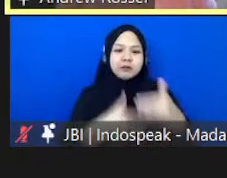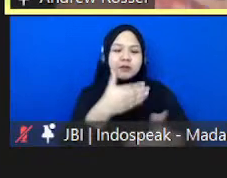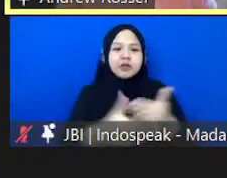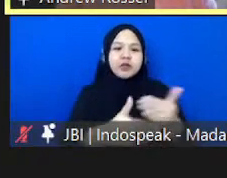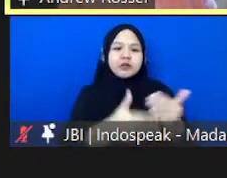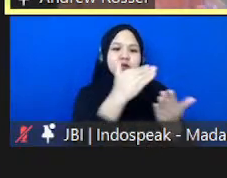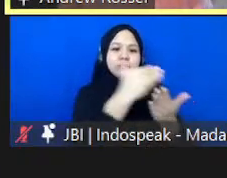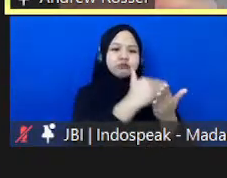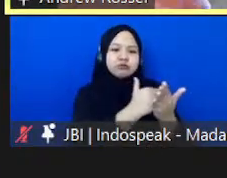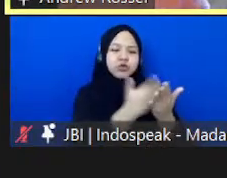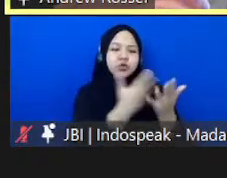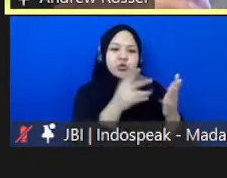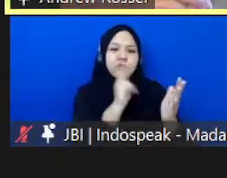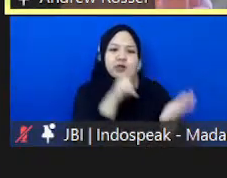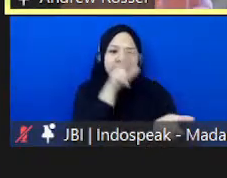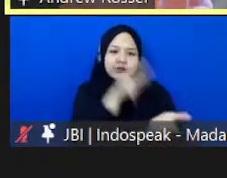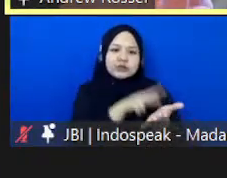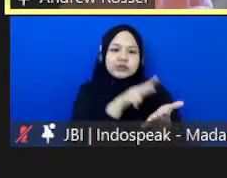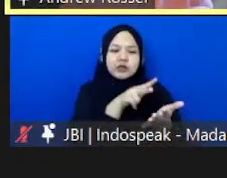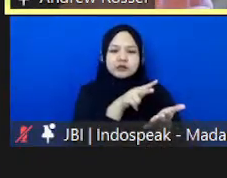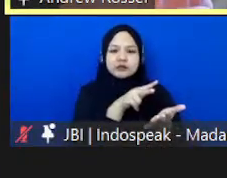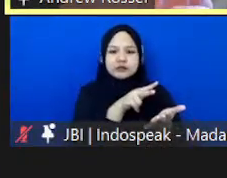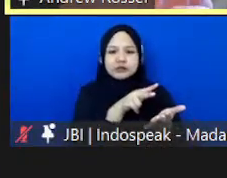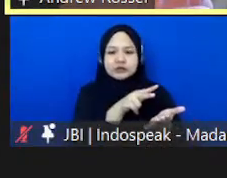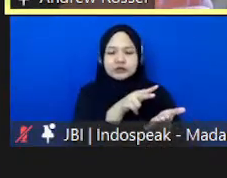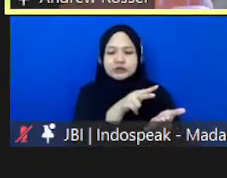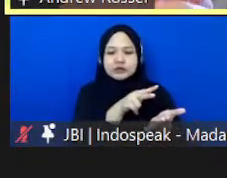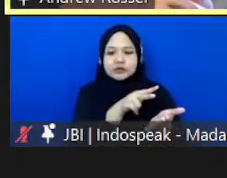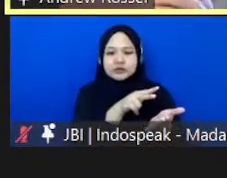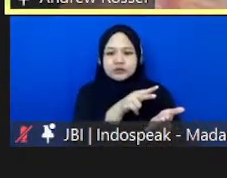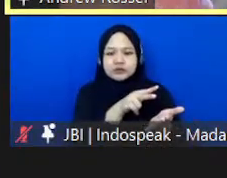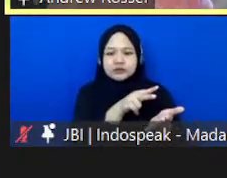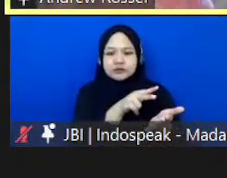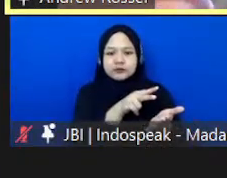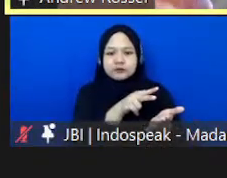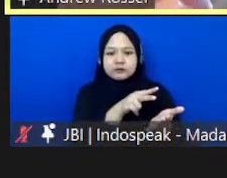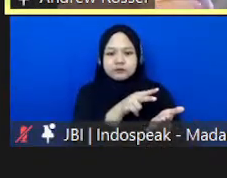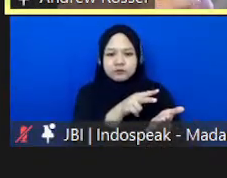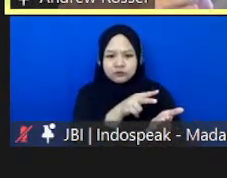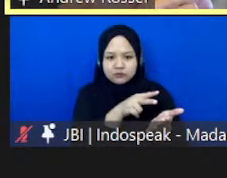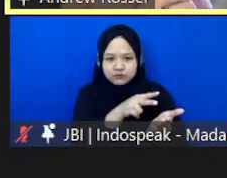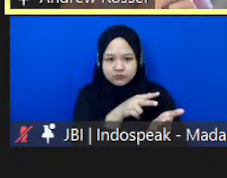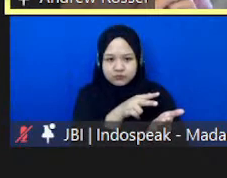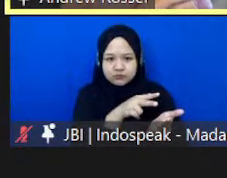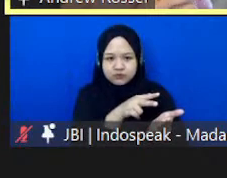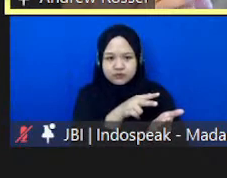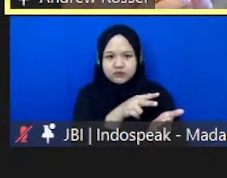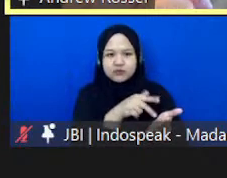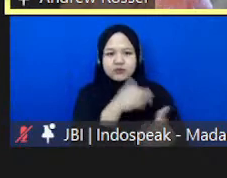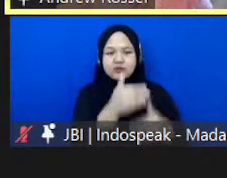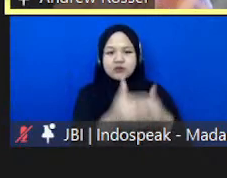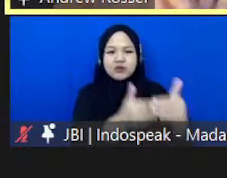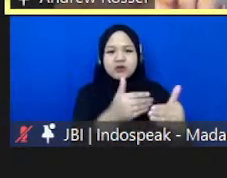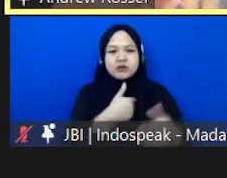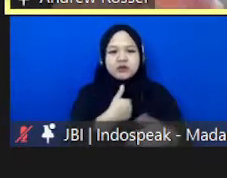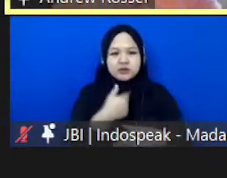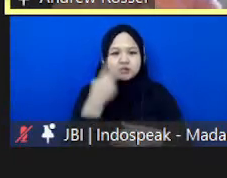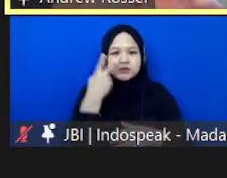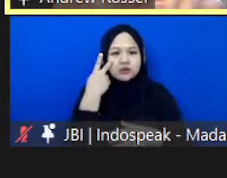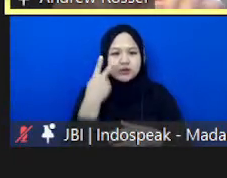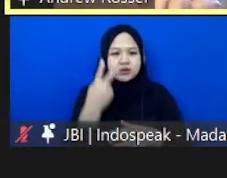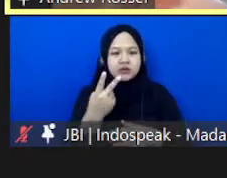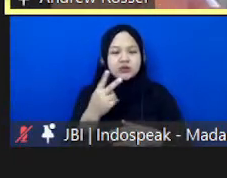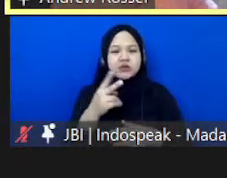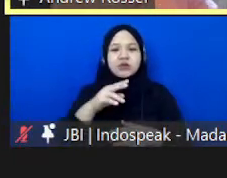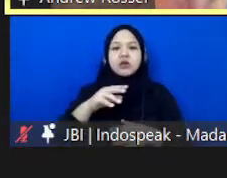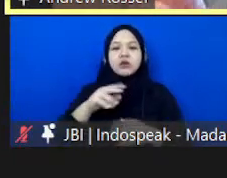or implementing legislation to make the JKN a reality. The